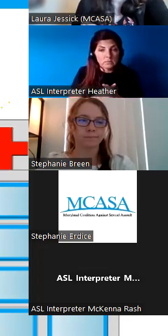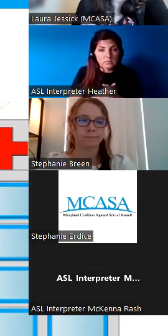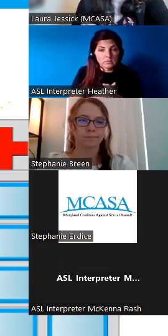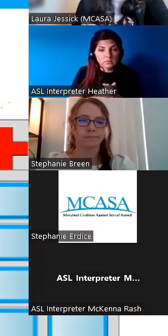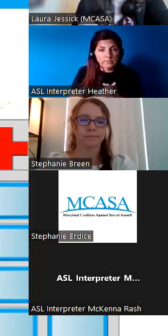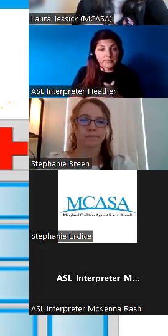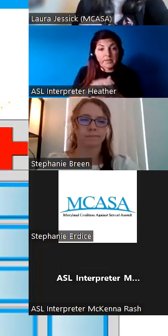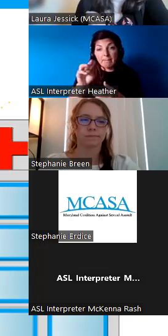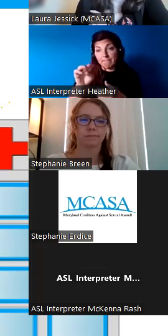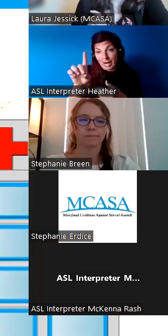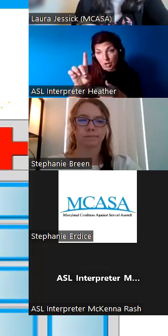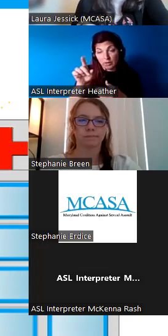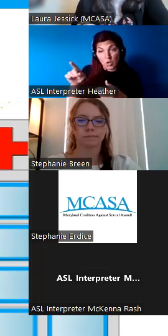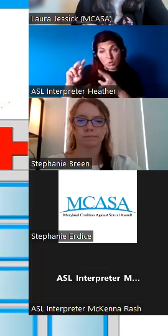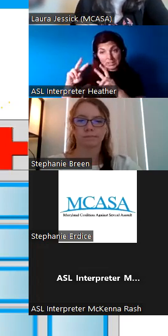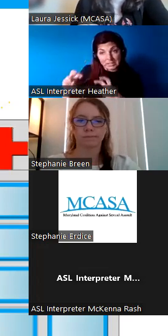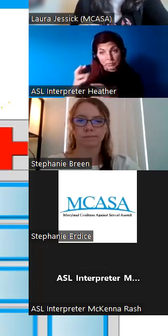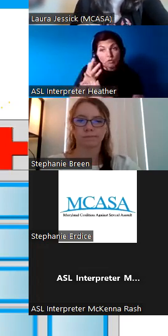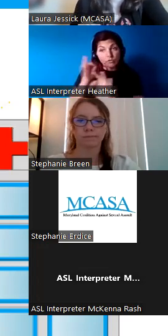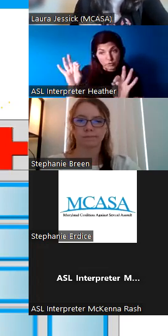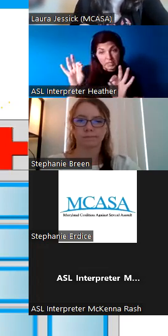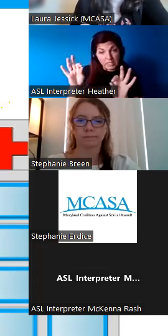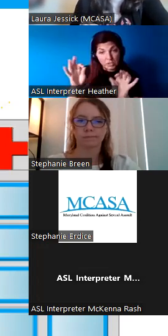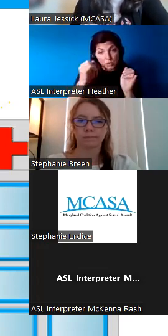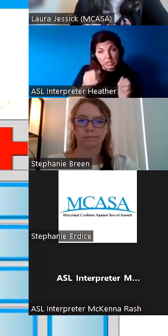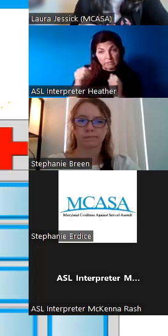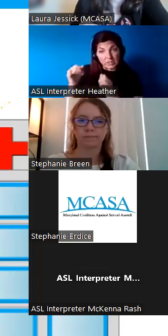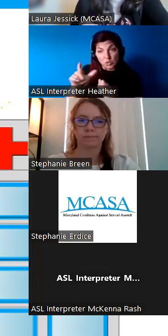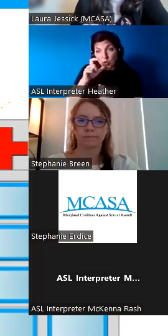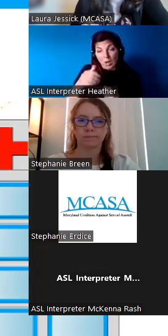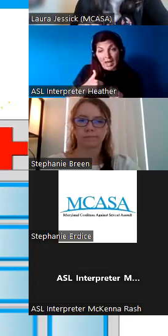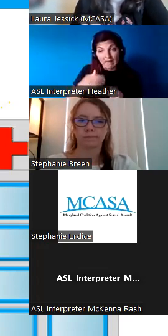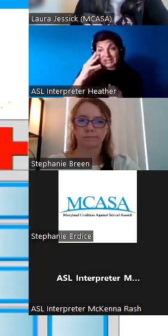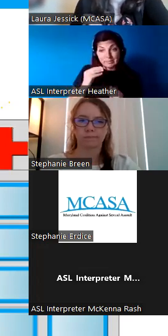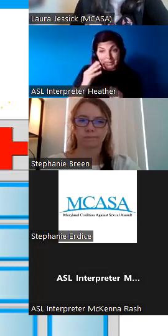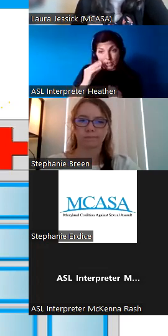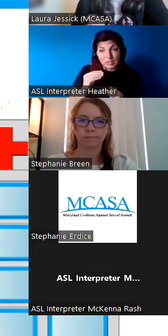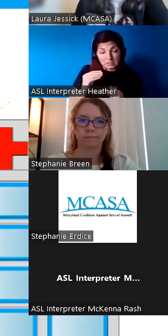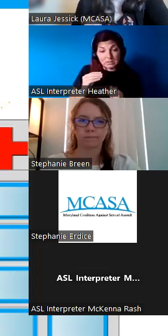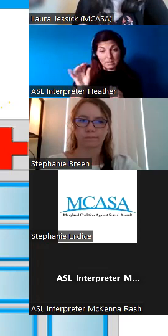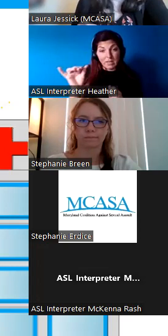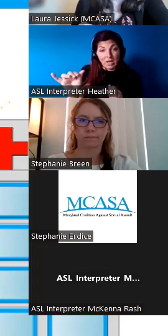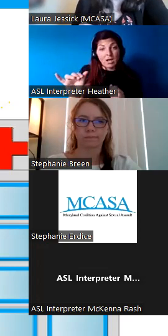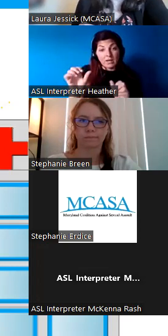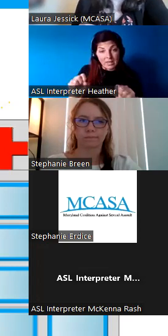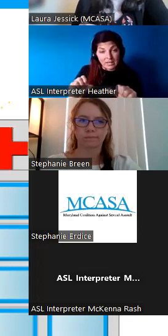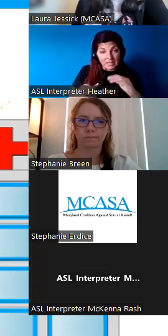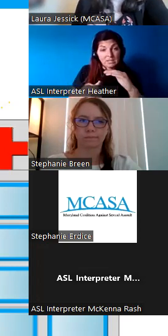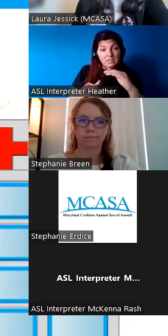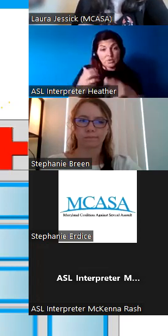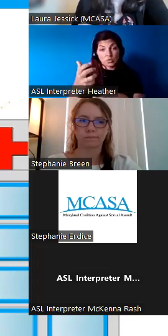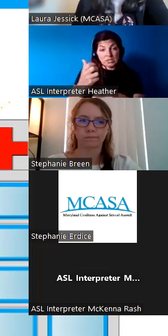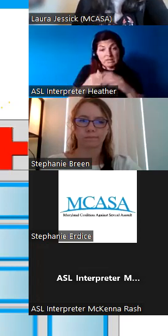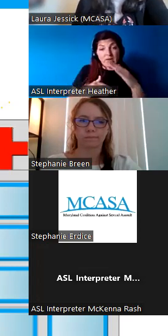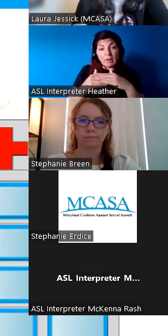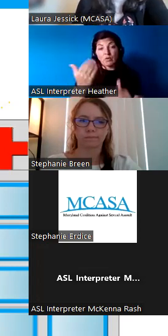In Maryland, these exams are free to individuals that have experienced a sexual assault, and individuals can receive these exams